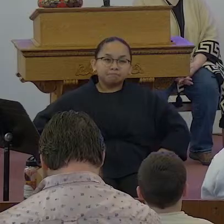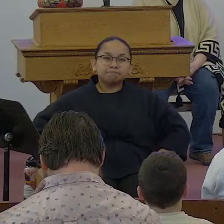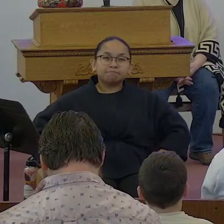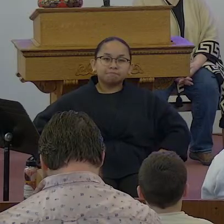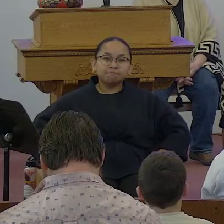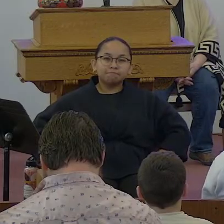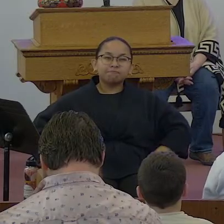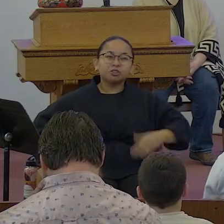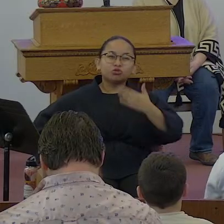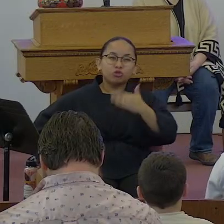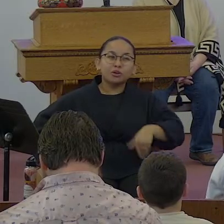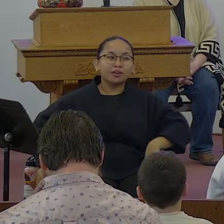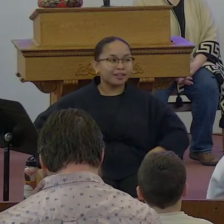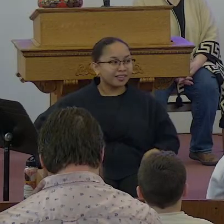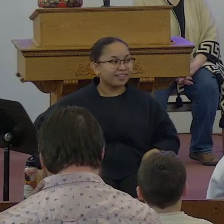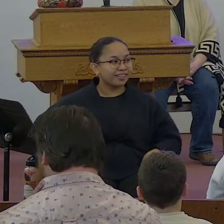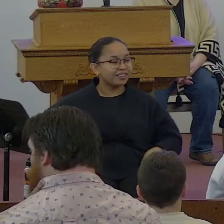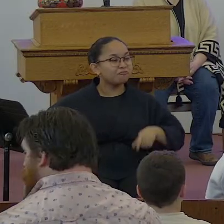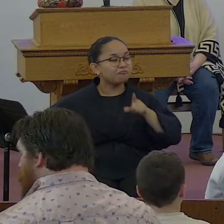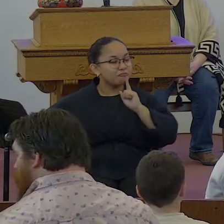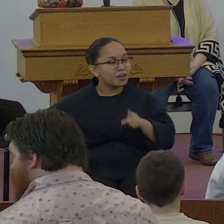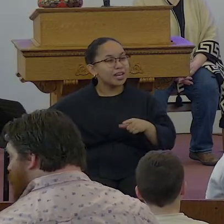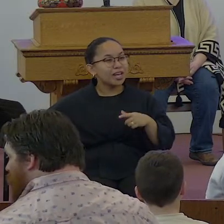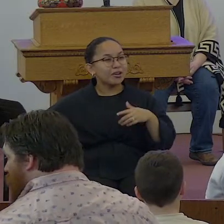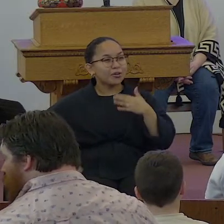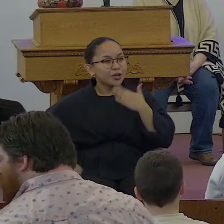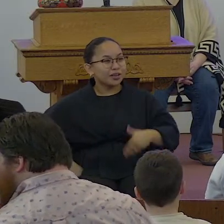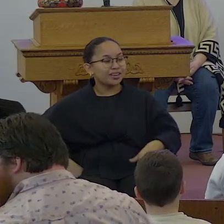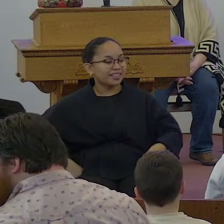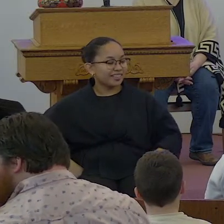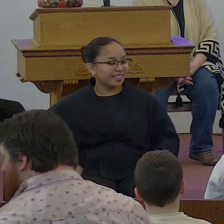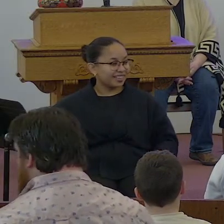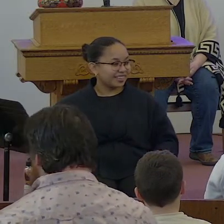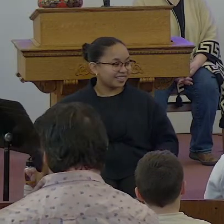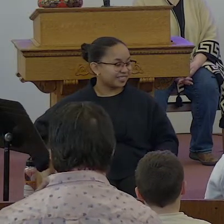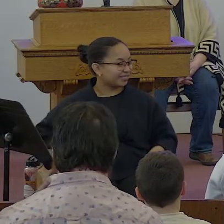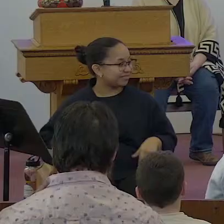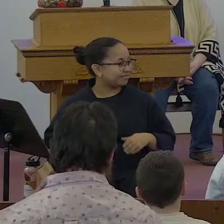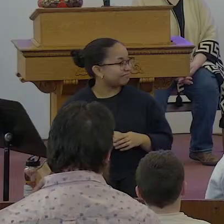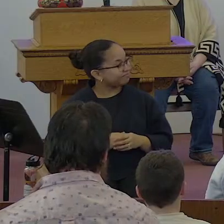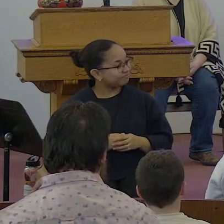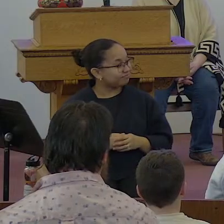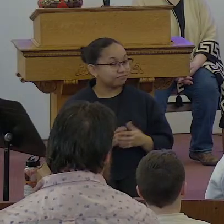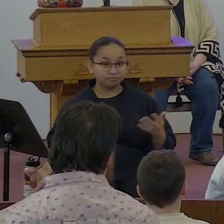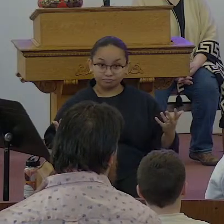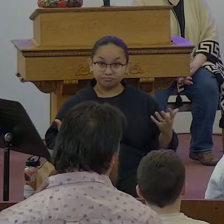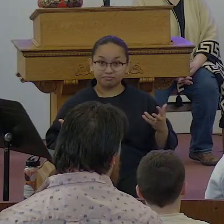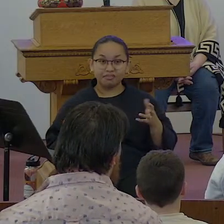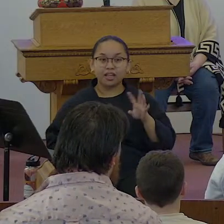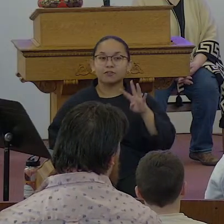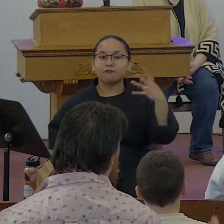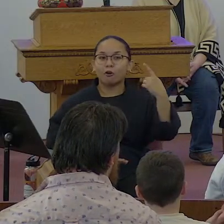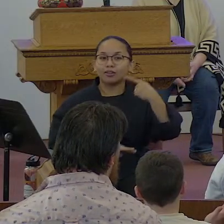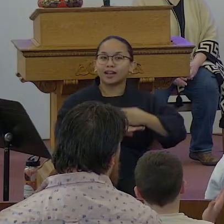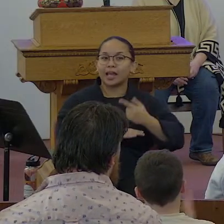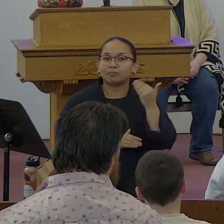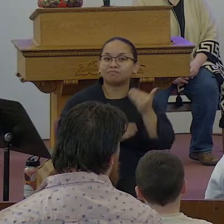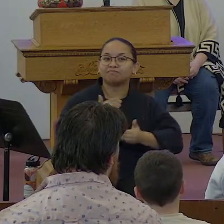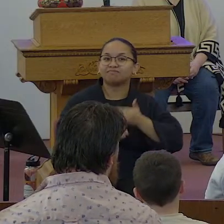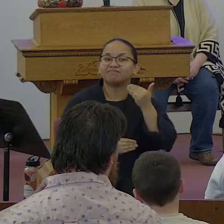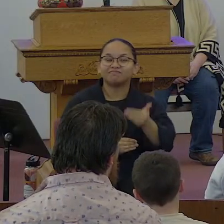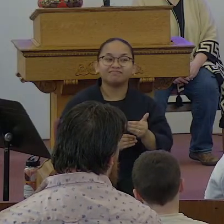that's good. That's real good. And that's how the fourth day went by.